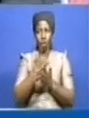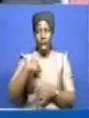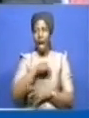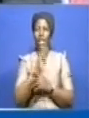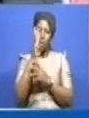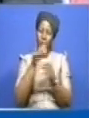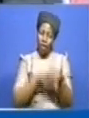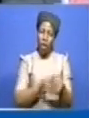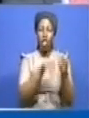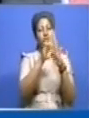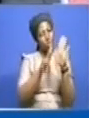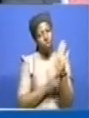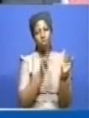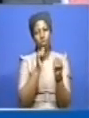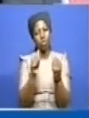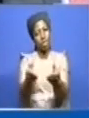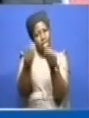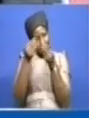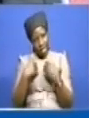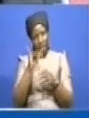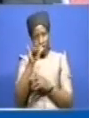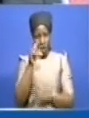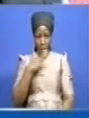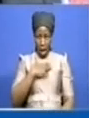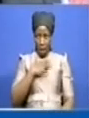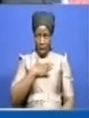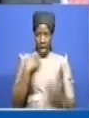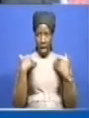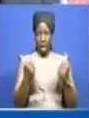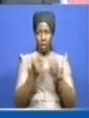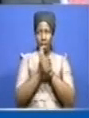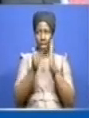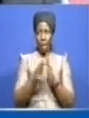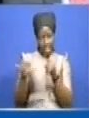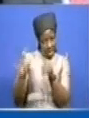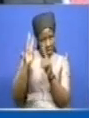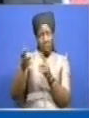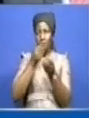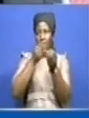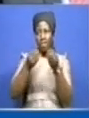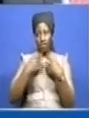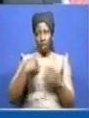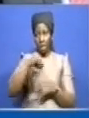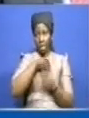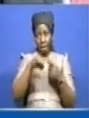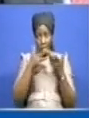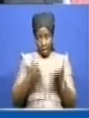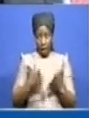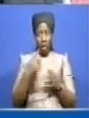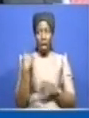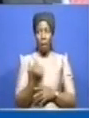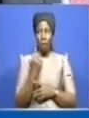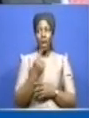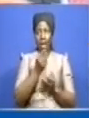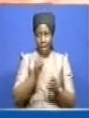by the directions that we are given by our health experts. They are the ones who will tell us. But as of now, mine is to give you the